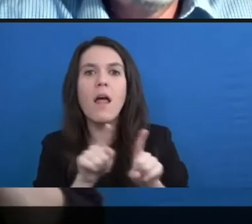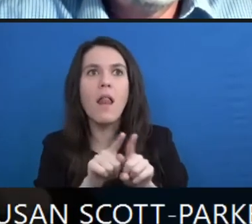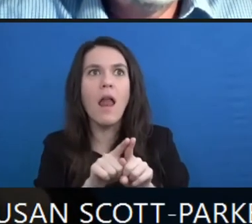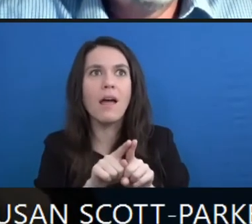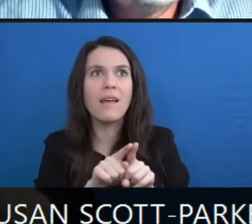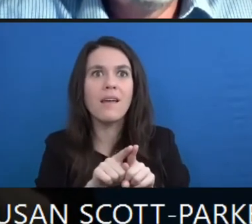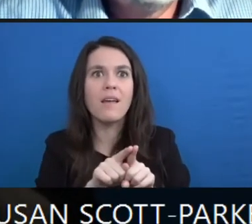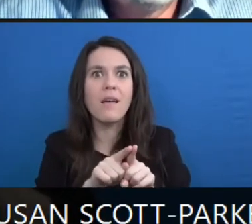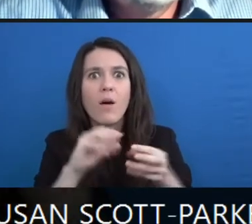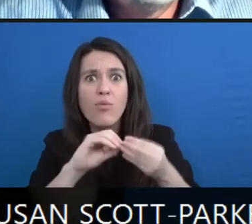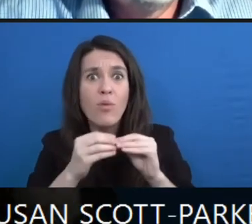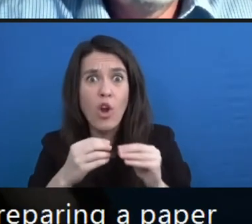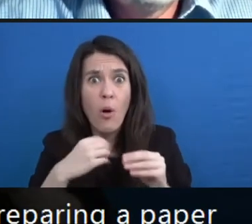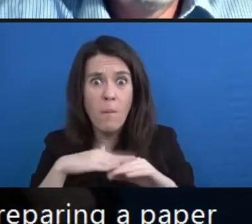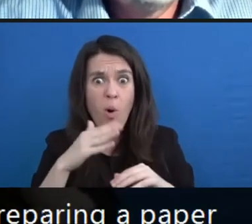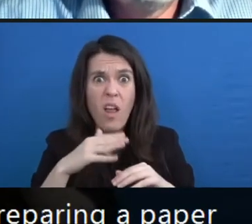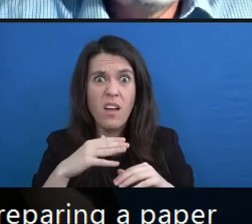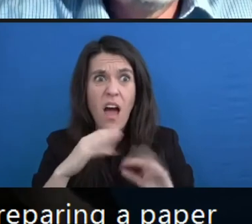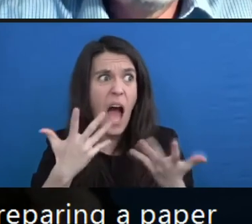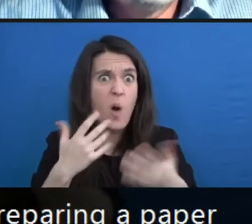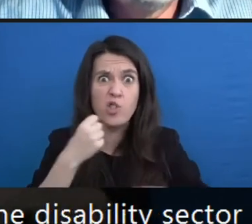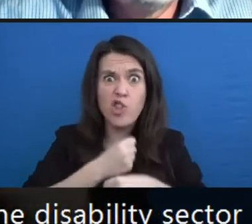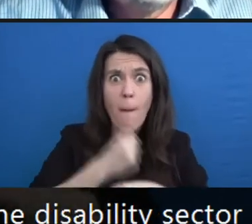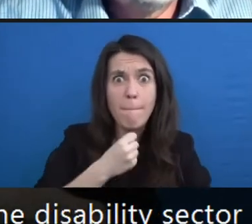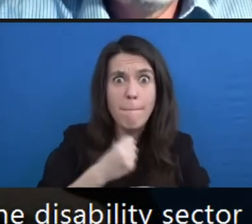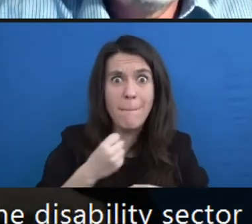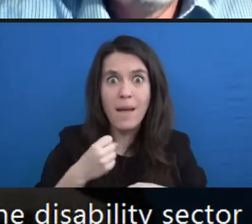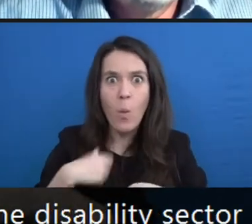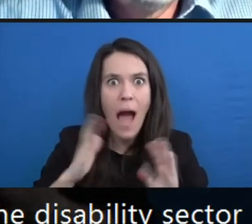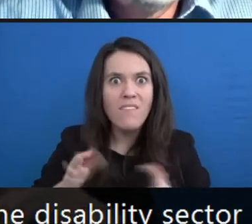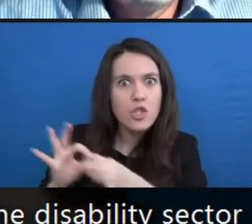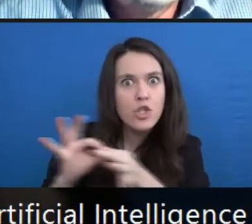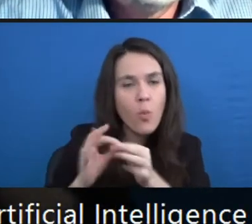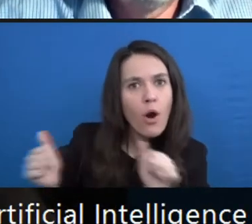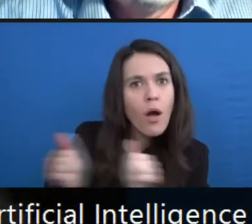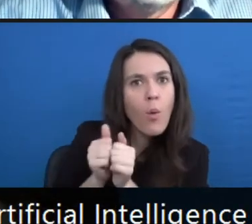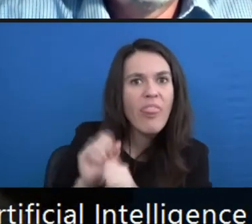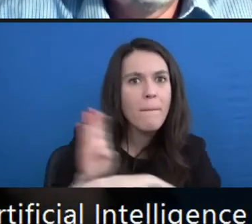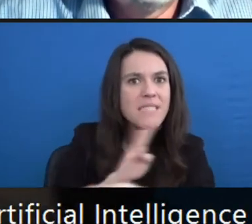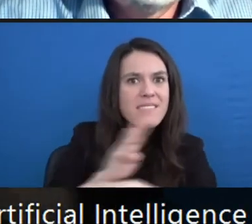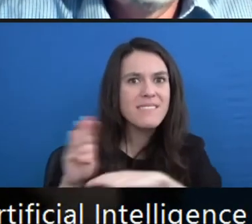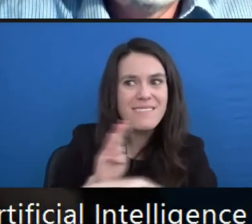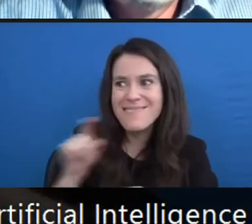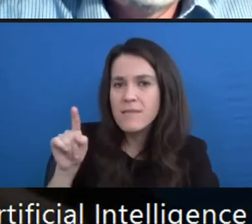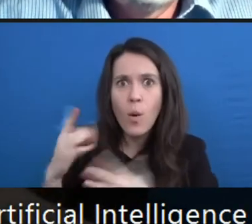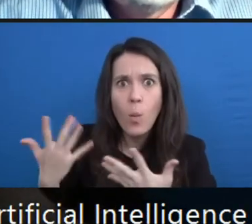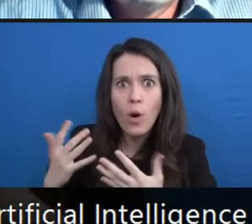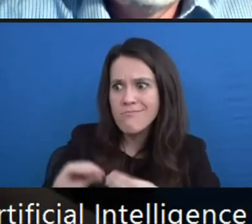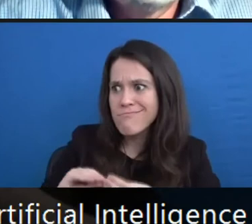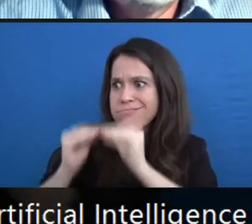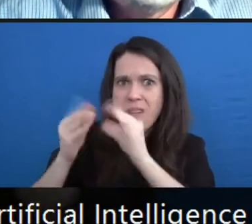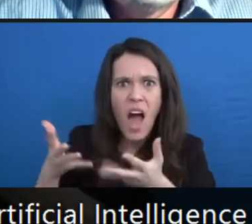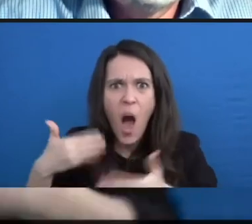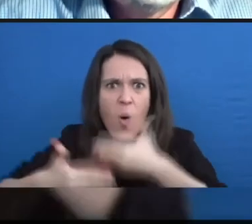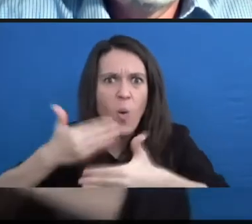jobs. And we need to be working much more closely with the business community so we understand what they do when they set out to offer people